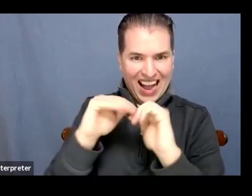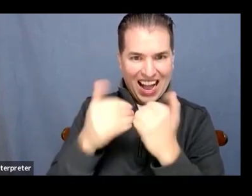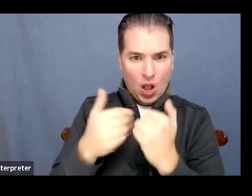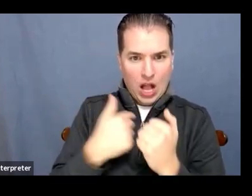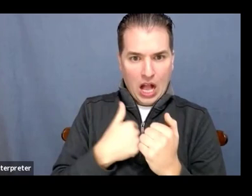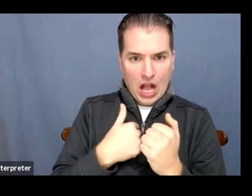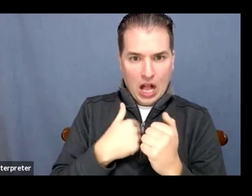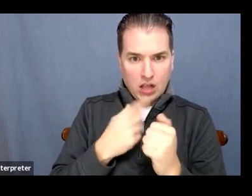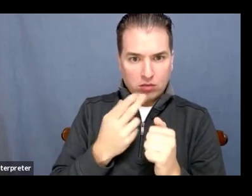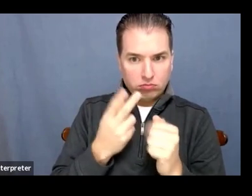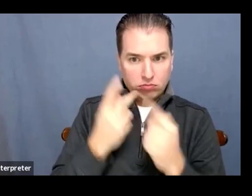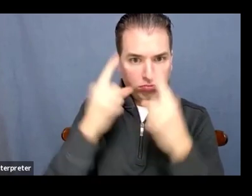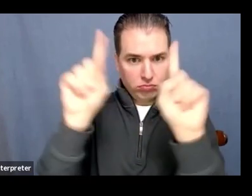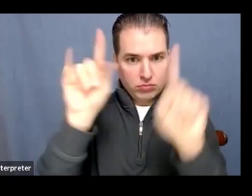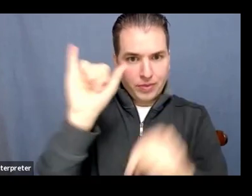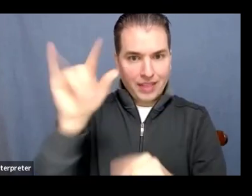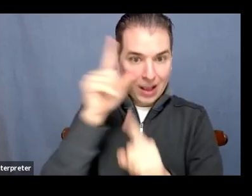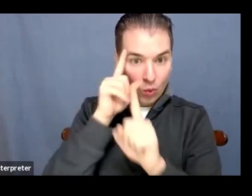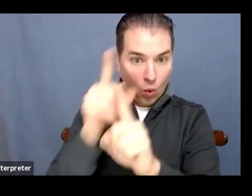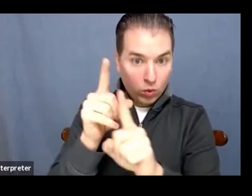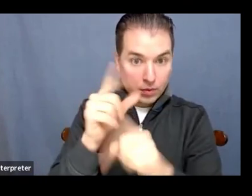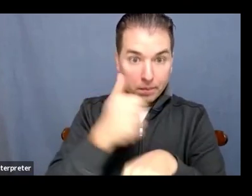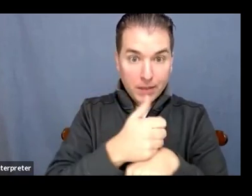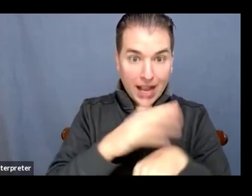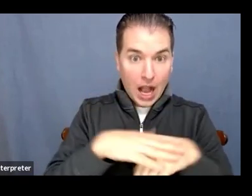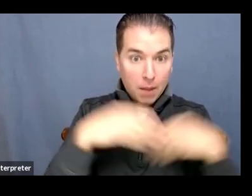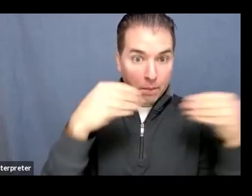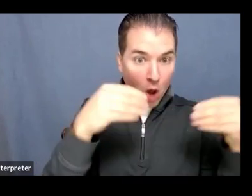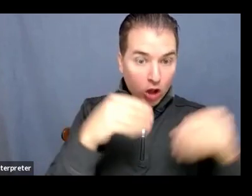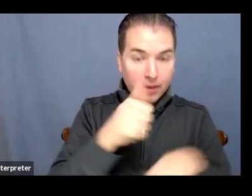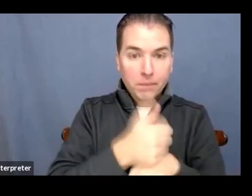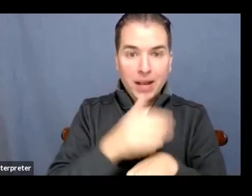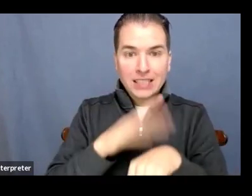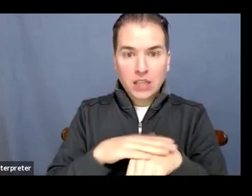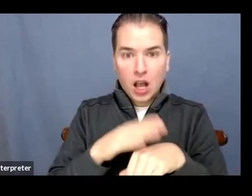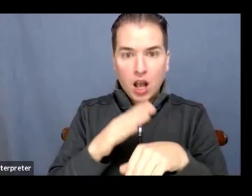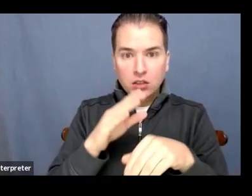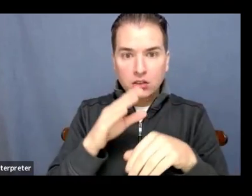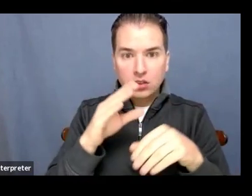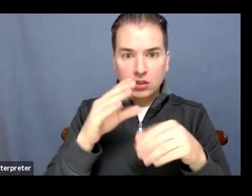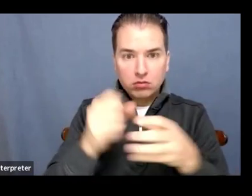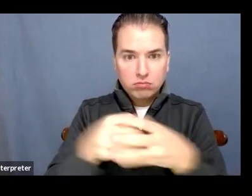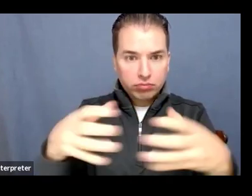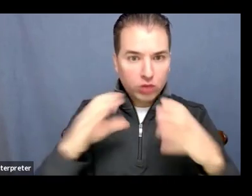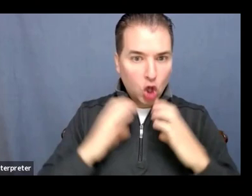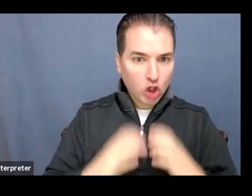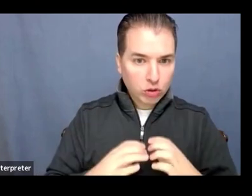because that's what you can control and that's what you can do. So now we're going to look at how to build this customer plan.